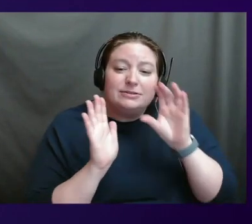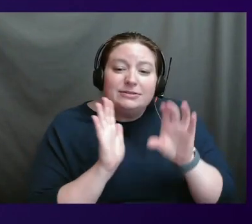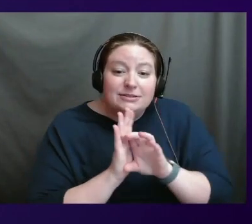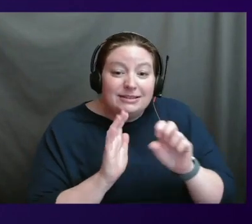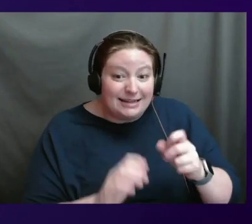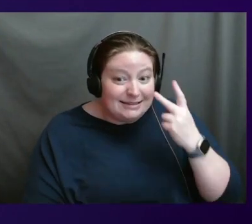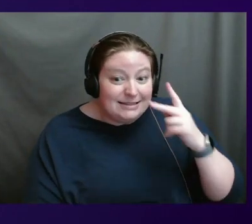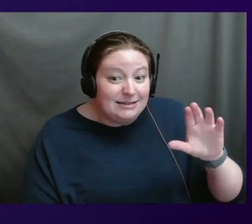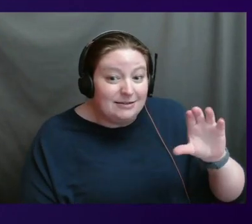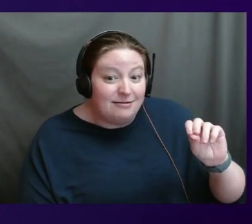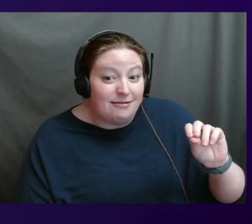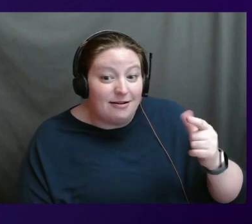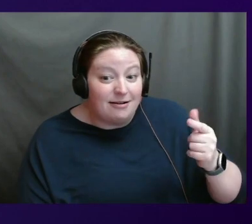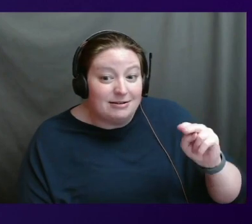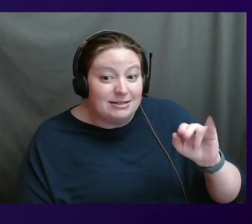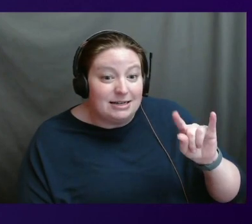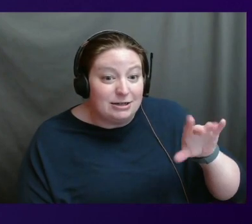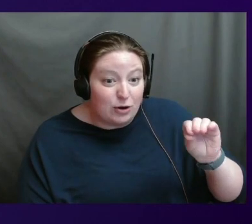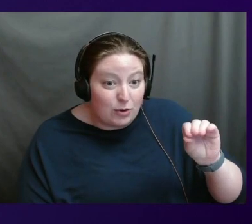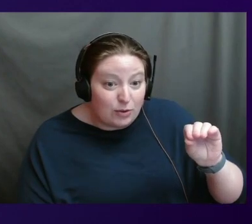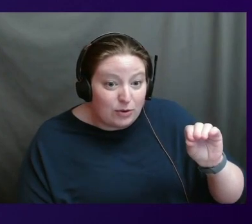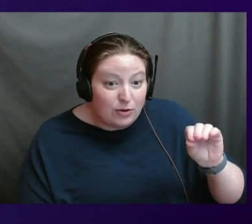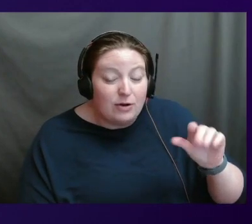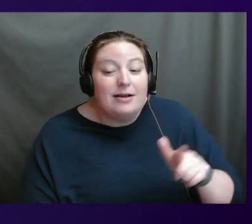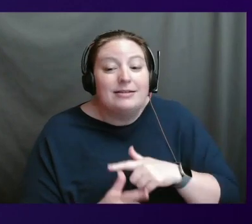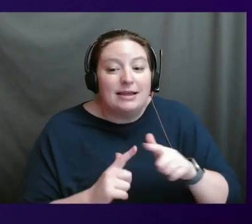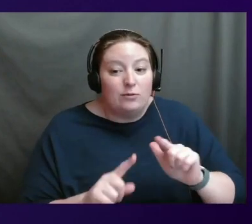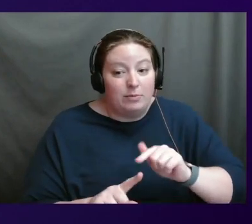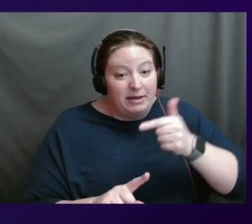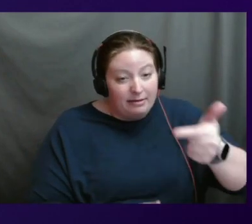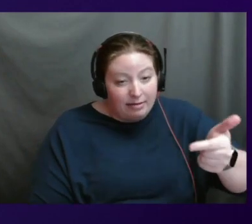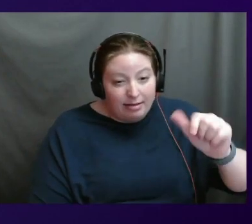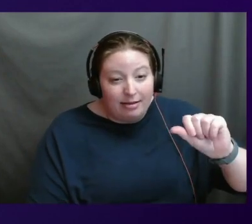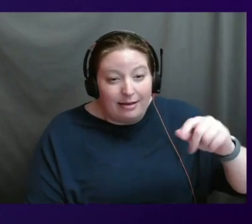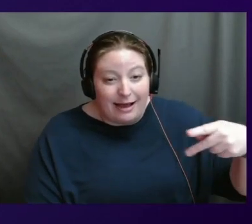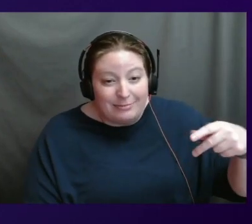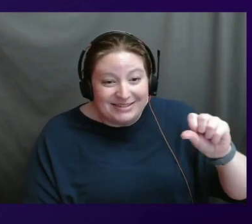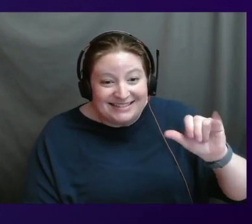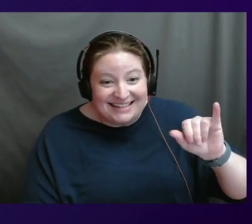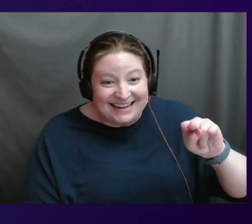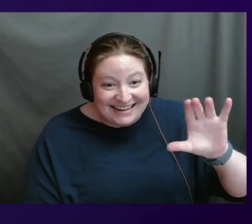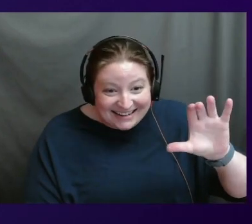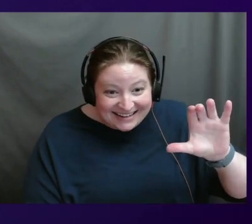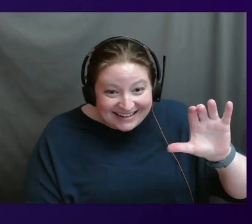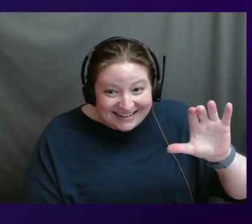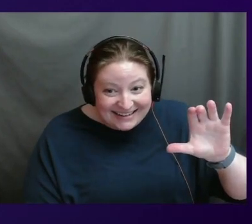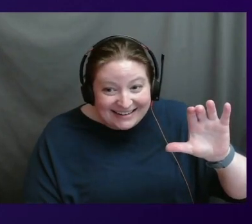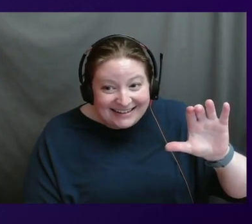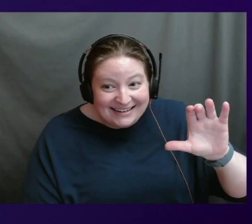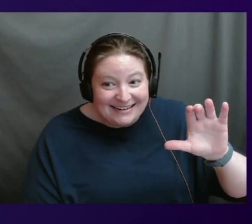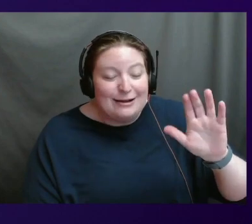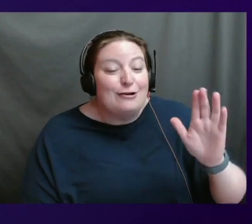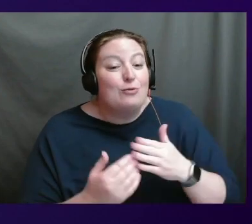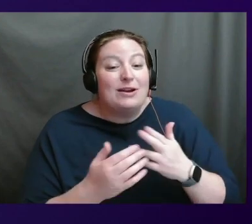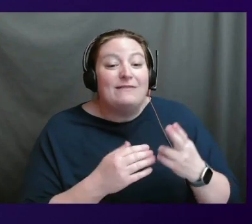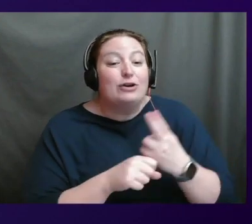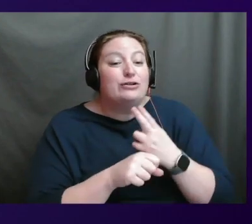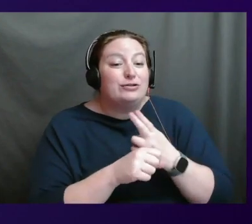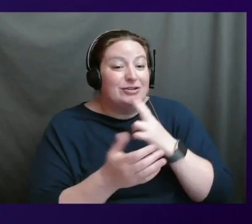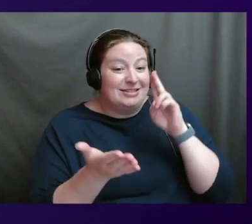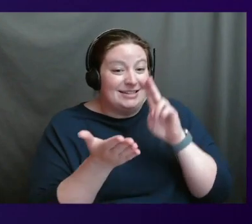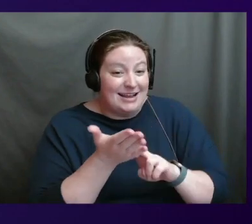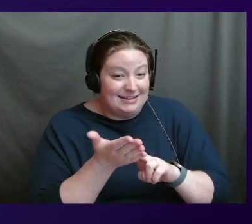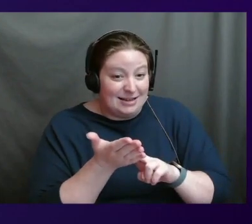mix. From there, it's going to be handed off to AppSync. And then we have, whenever a wild. user signs up, we have a